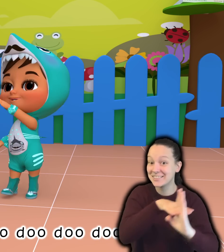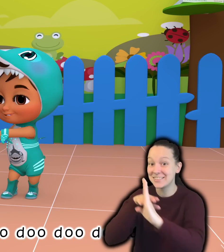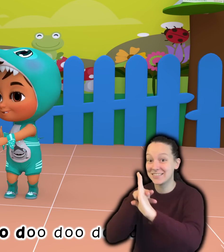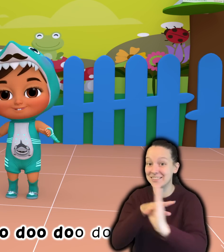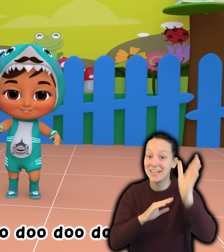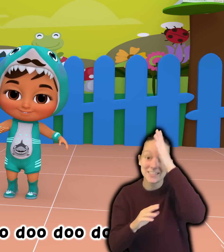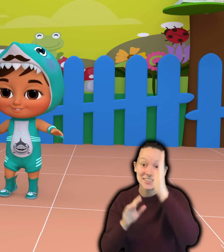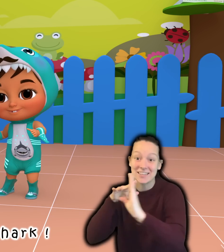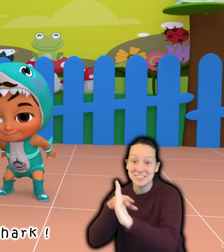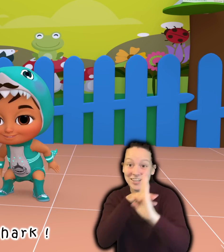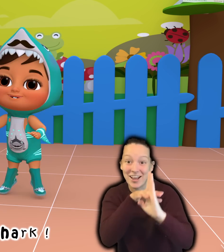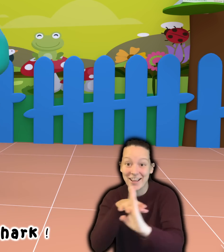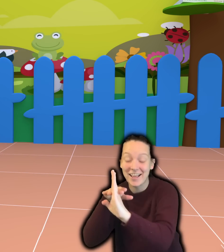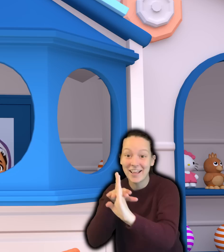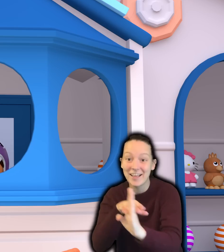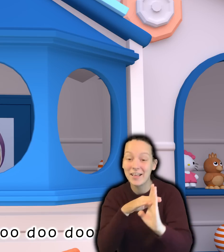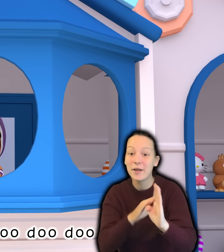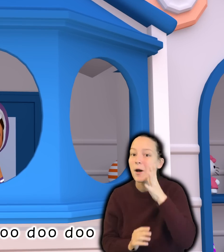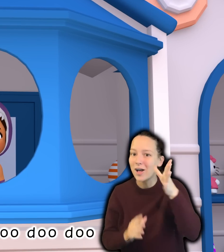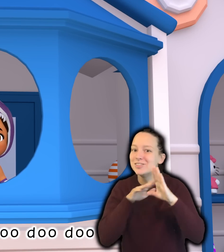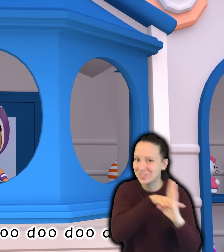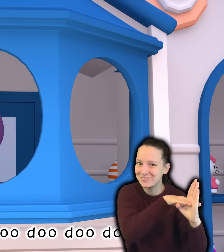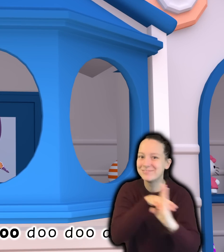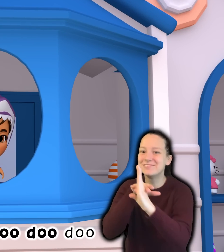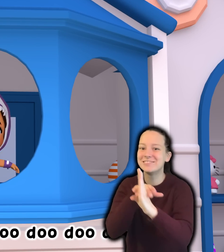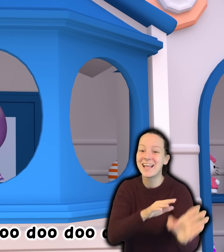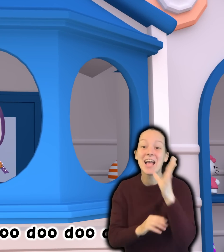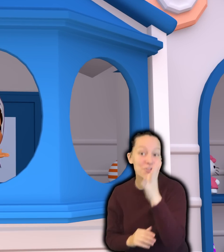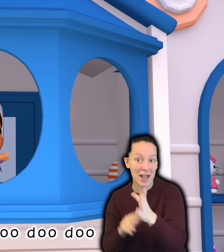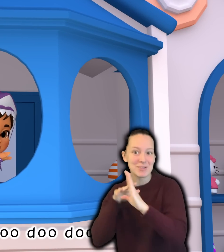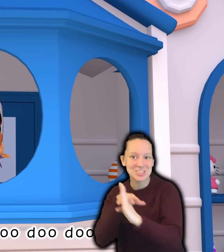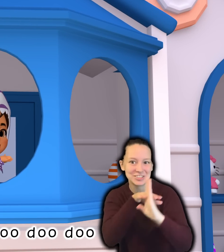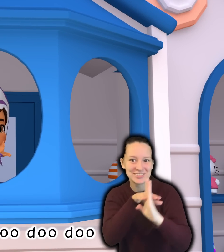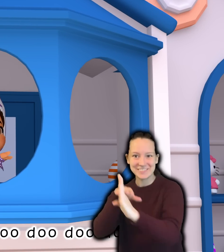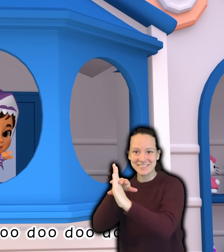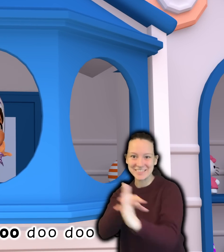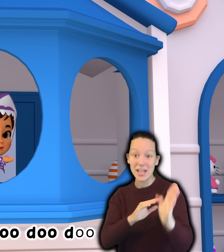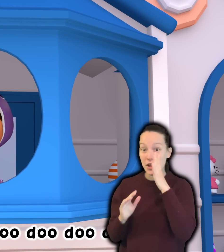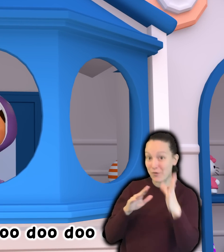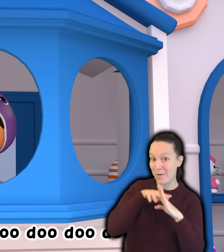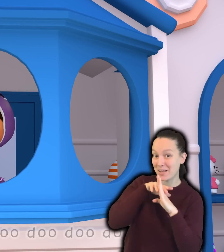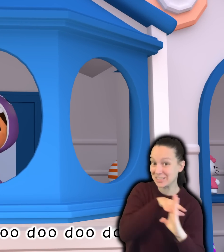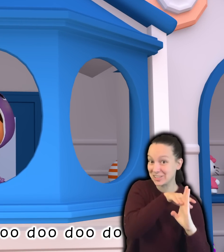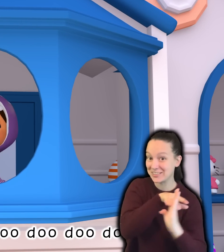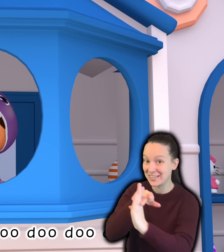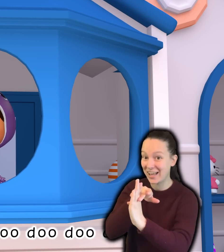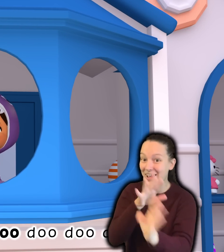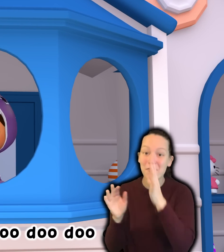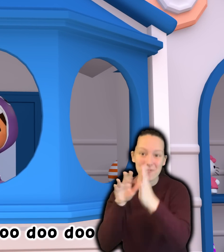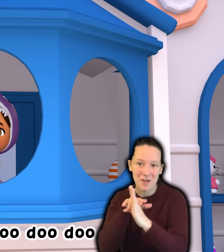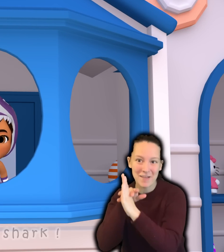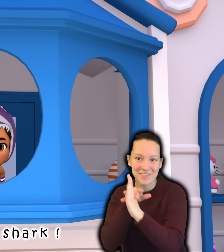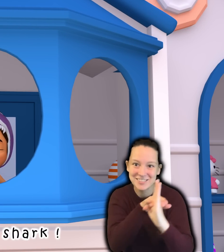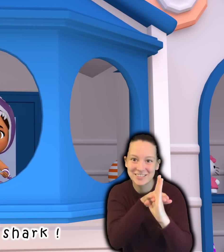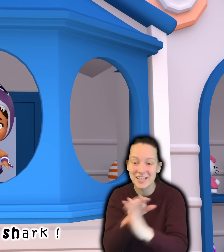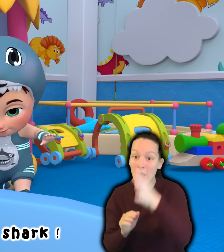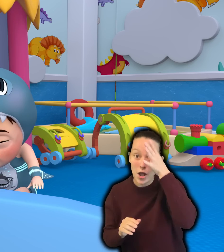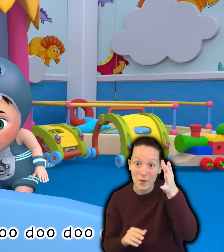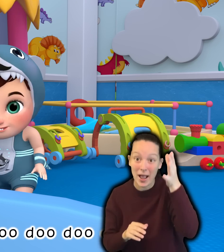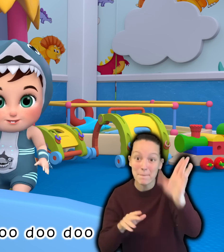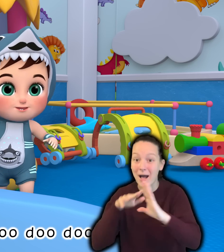shark, daddy shark. Grandma shark, grandma shark, grandma shark, grandma